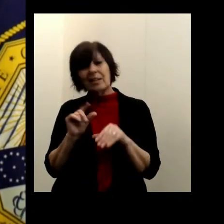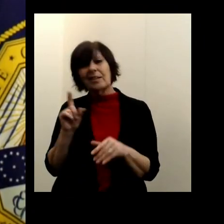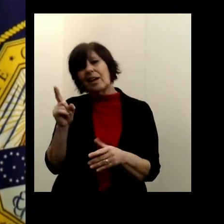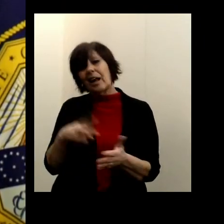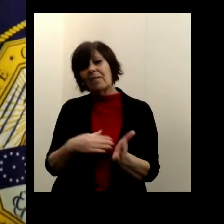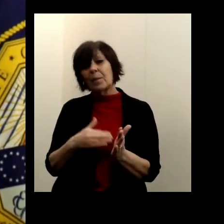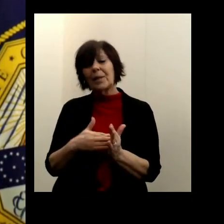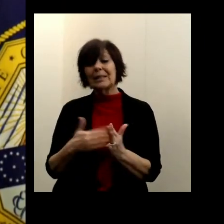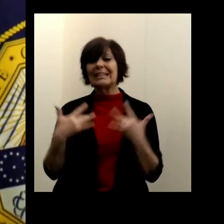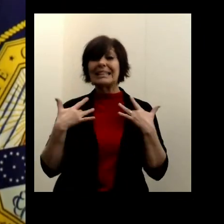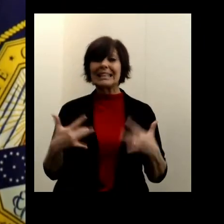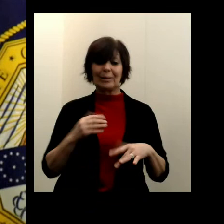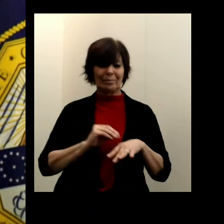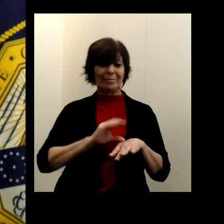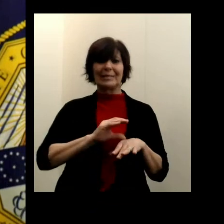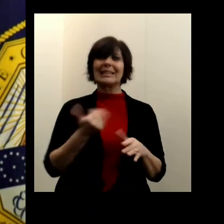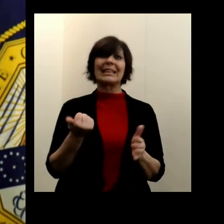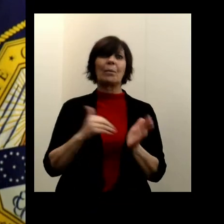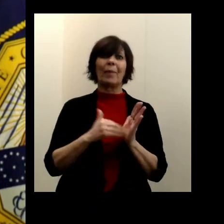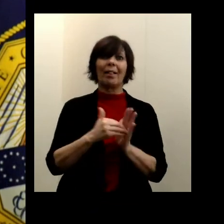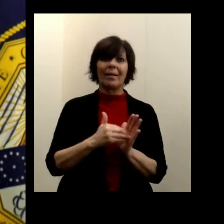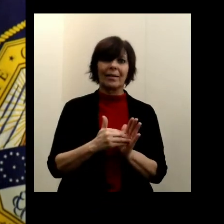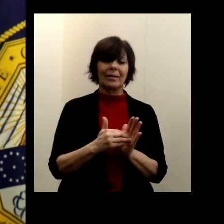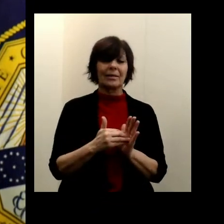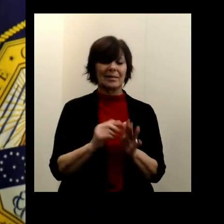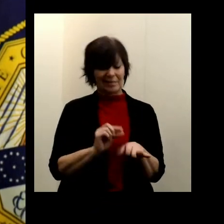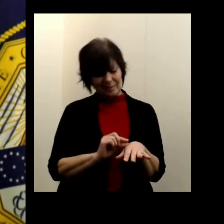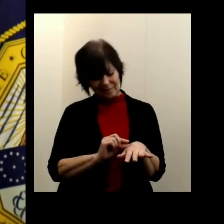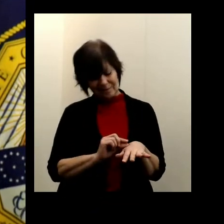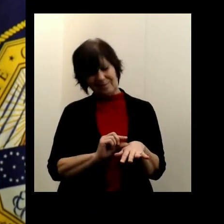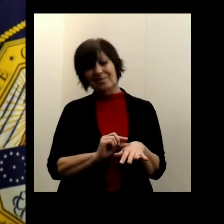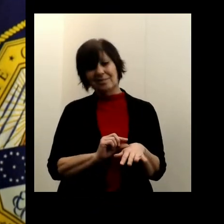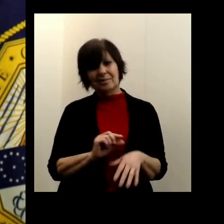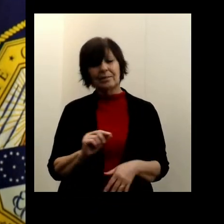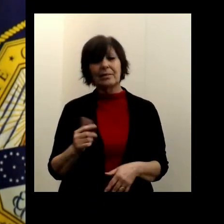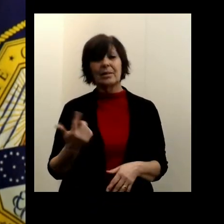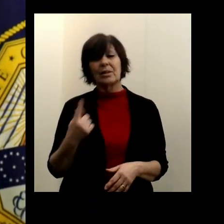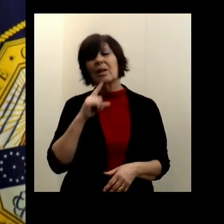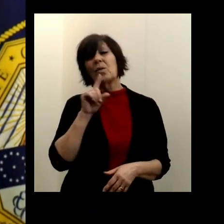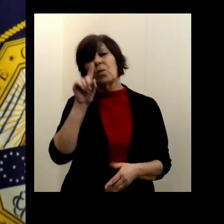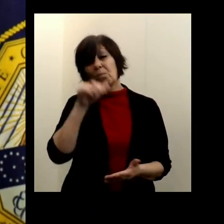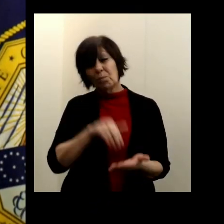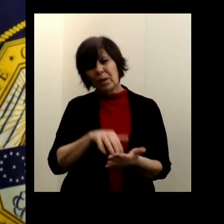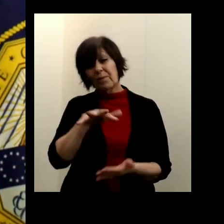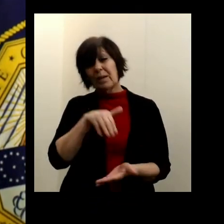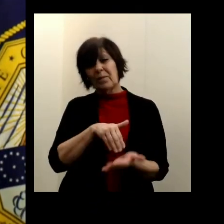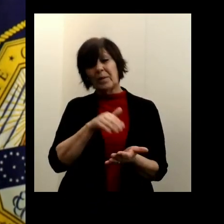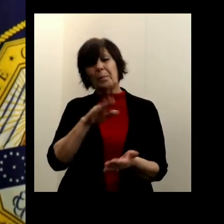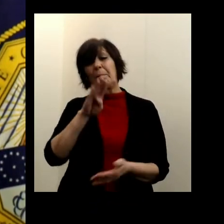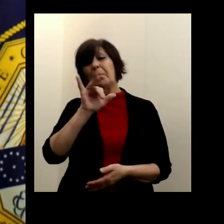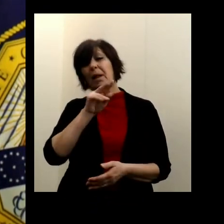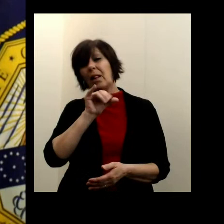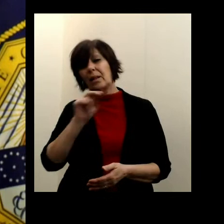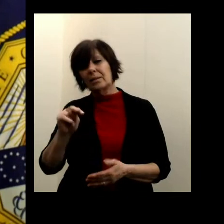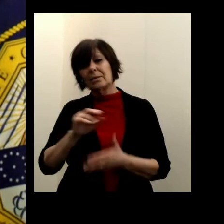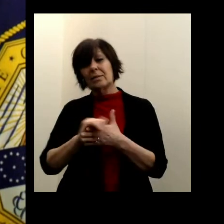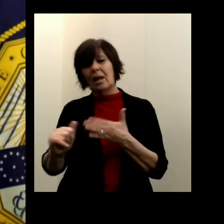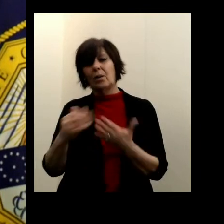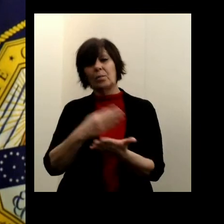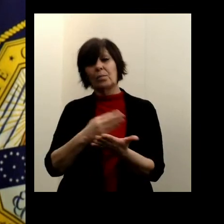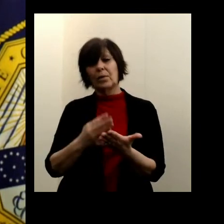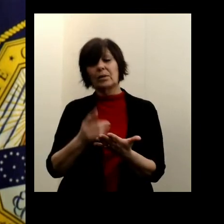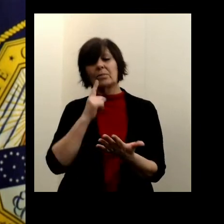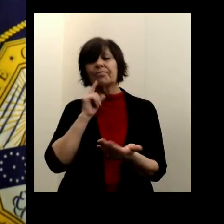Normally our surpluses are in the $10 million range when you're talking about a $1.5 billion or greater budget. So I want to